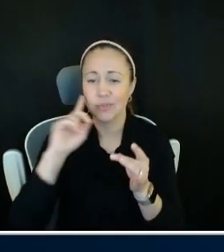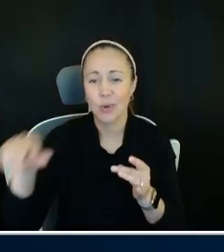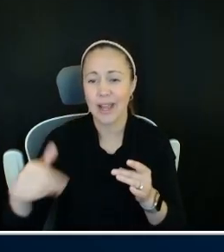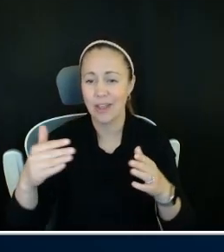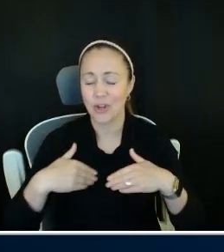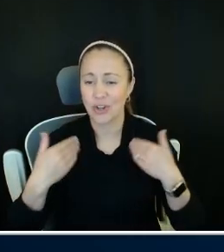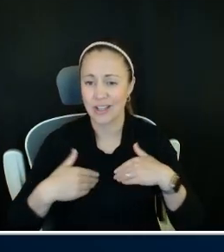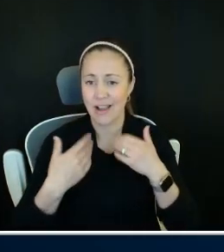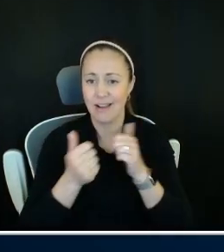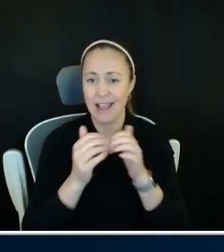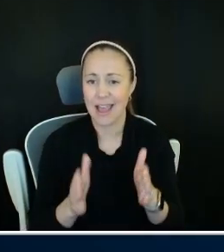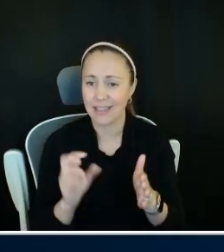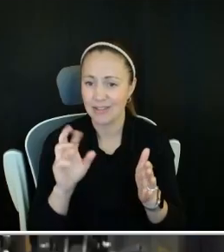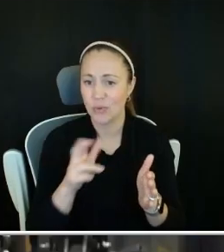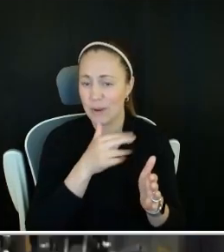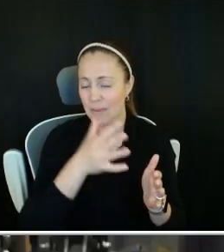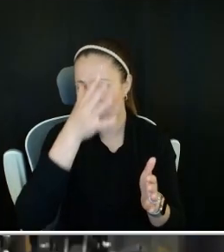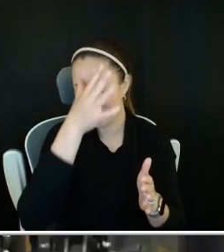our viewers to know?